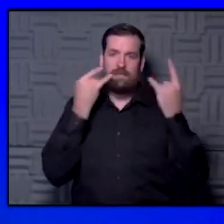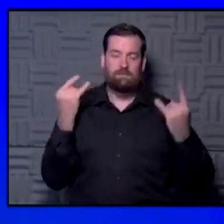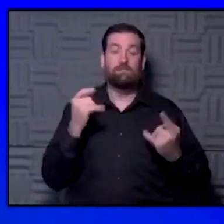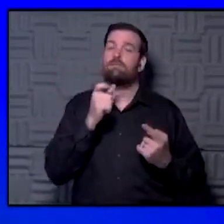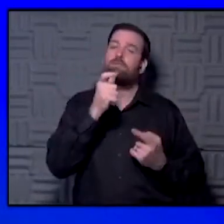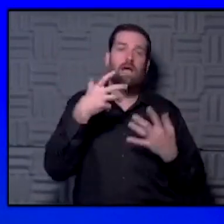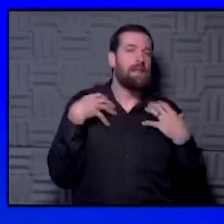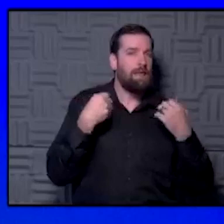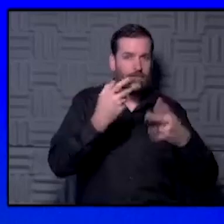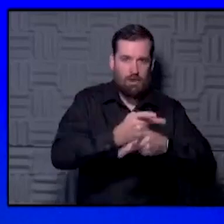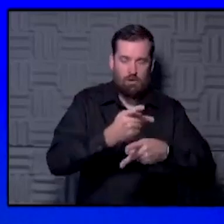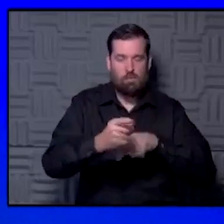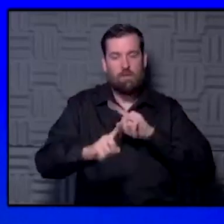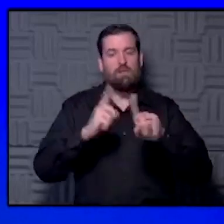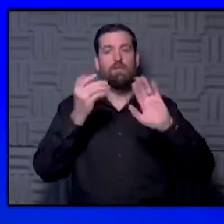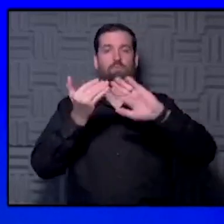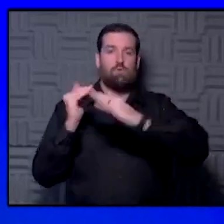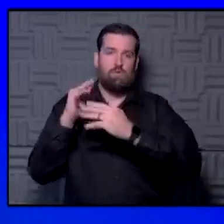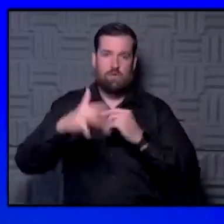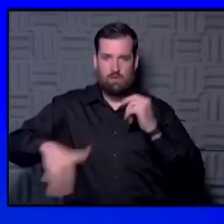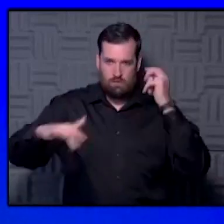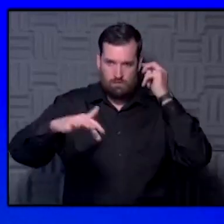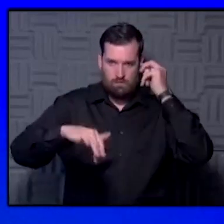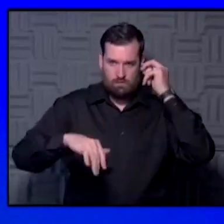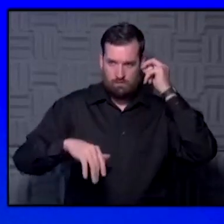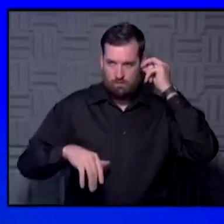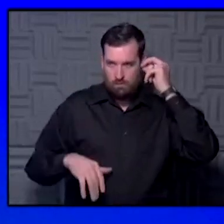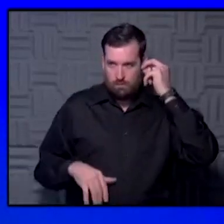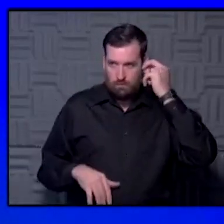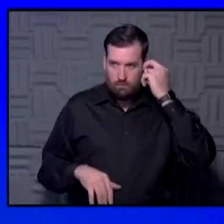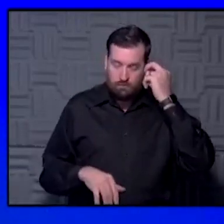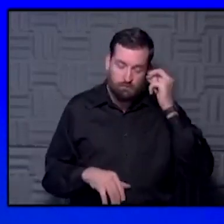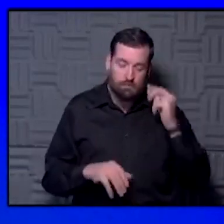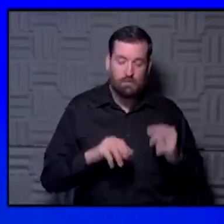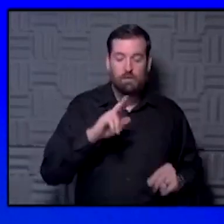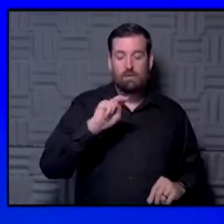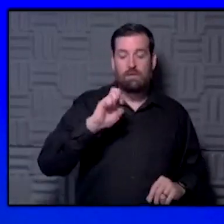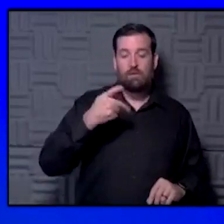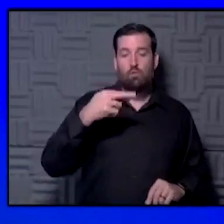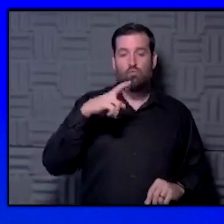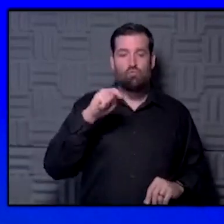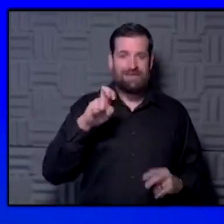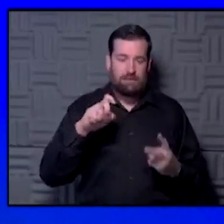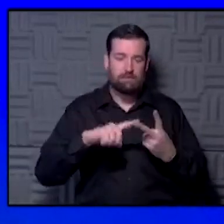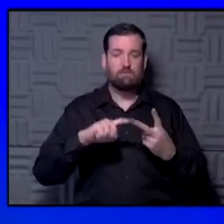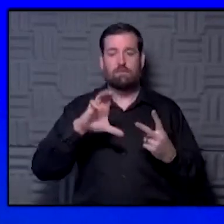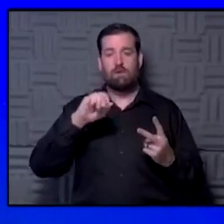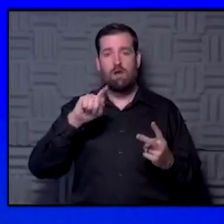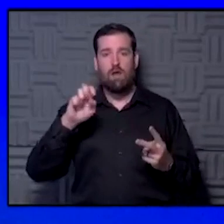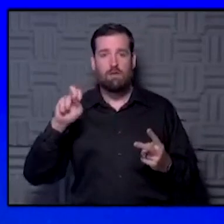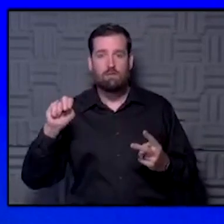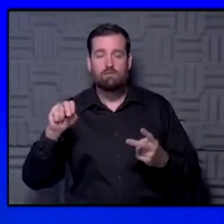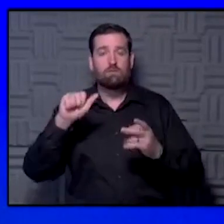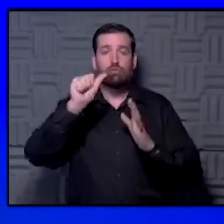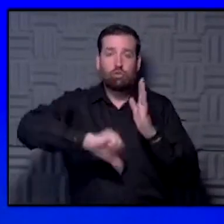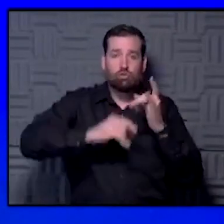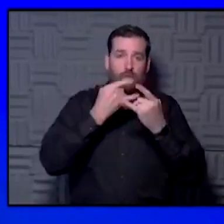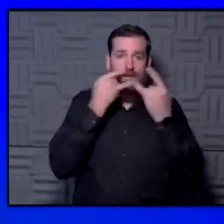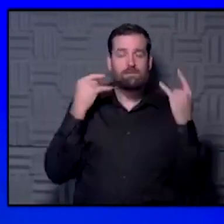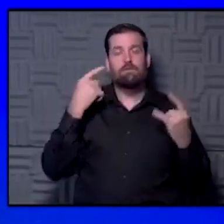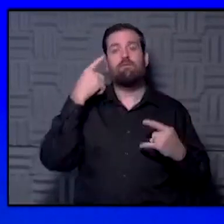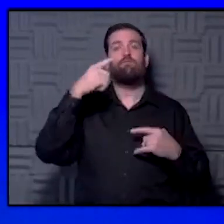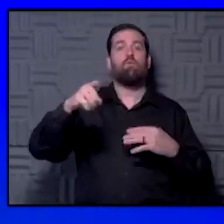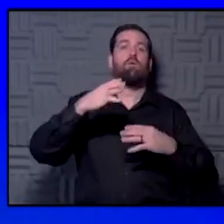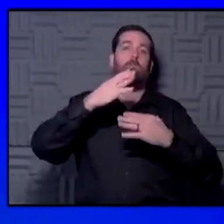the healthcare setting, but in the community. And that means neoprene masks, cotton masks, and even surgical masks, if you can get them. It is for